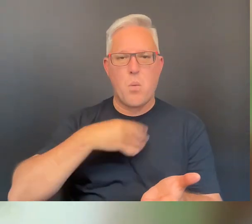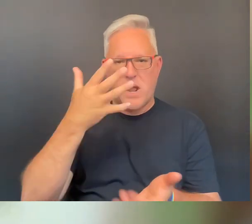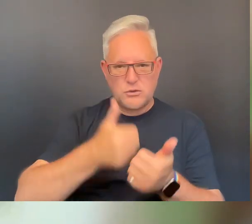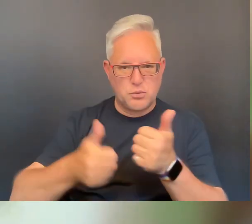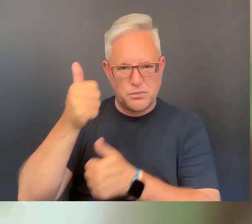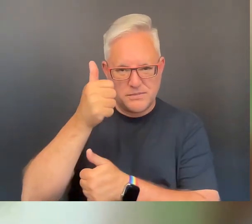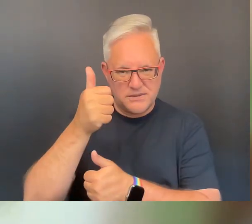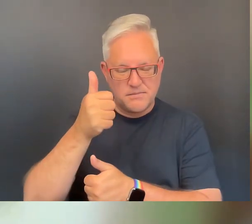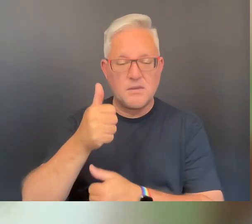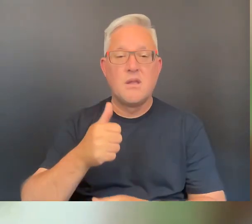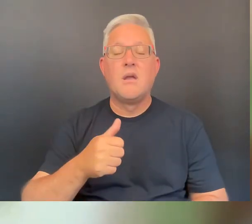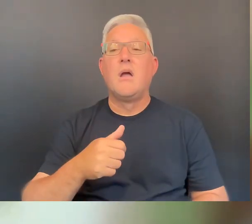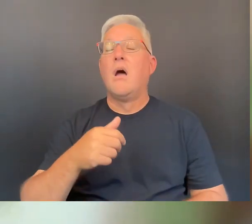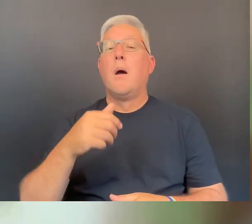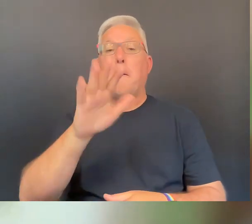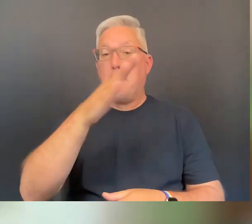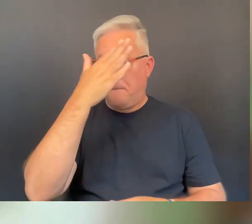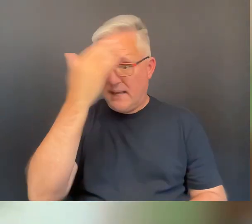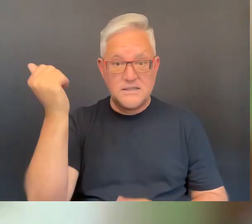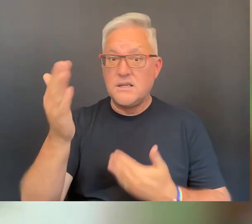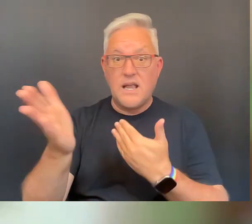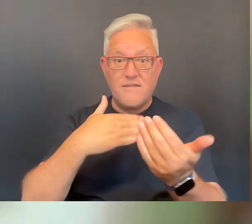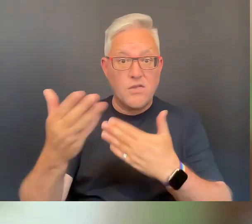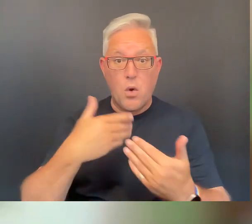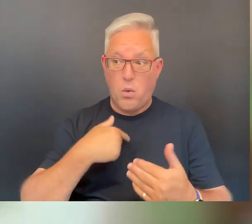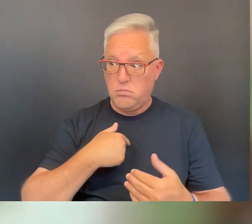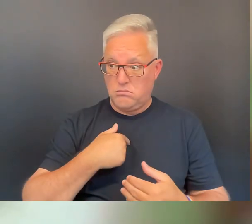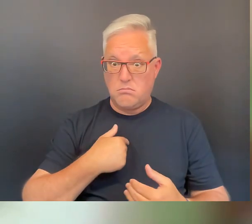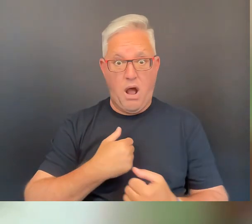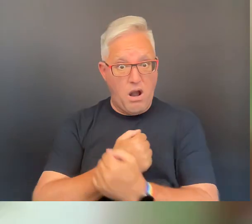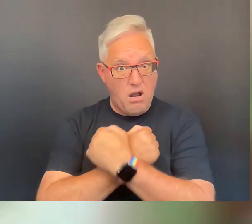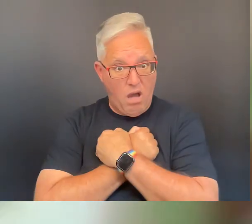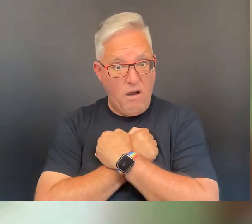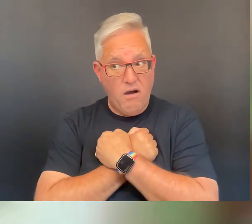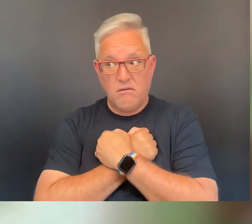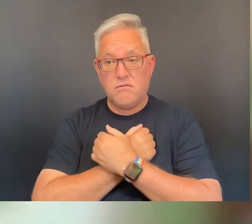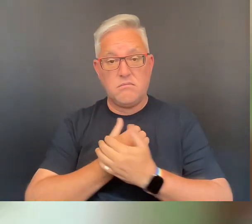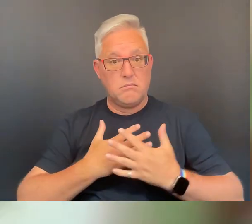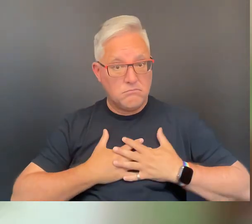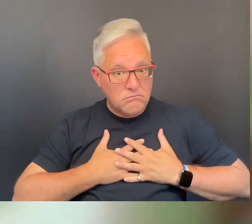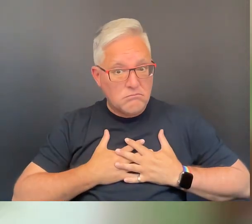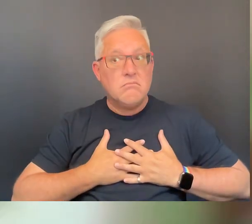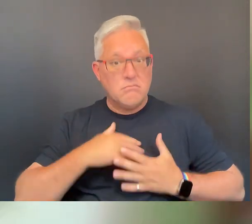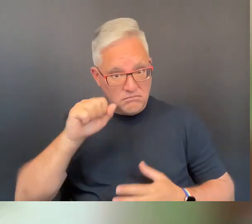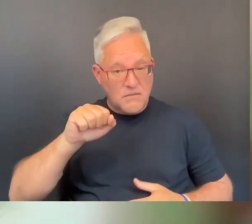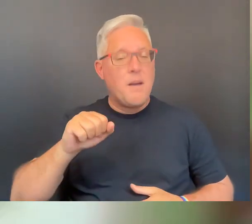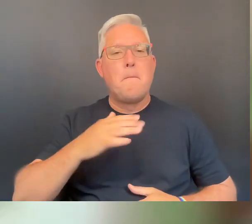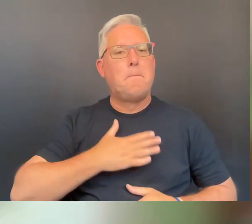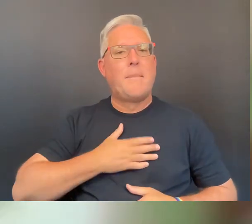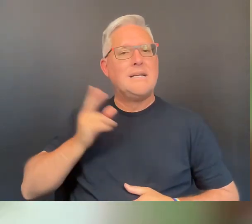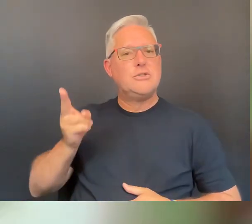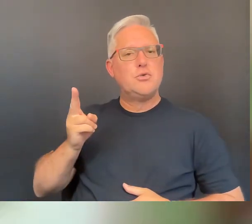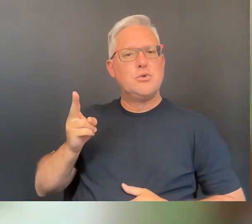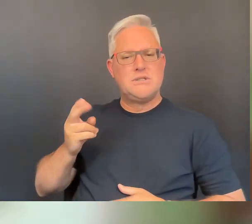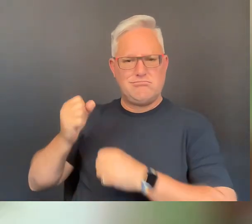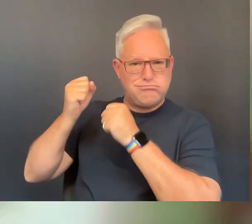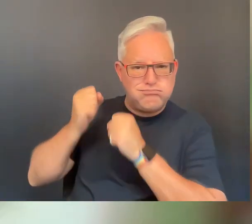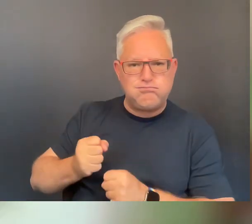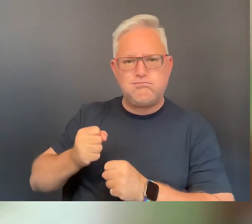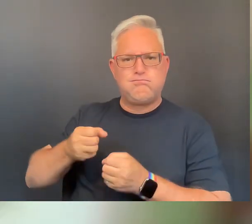Because Right. even though I have love in my heart, I got racism in my history. Right. So you